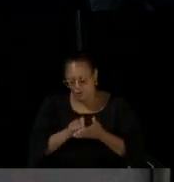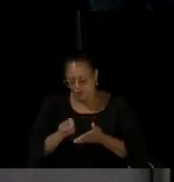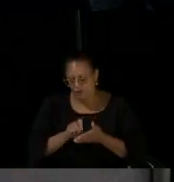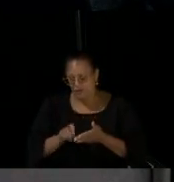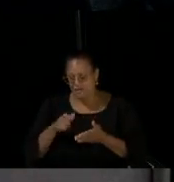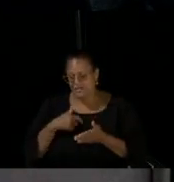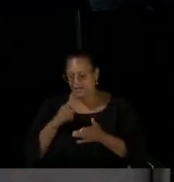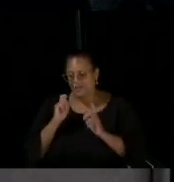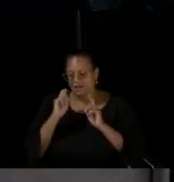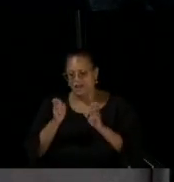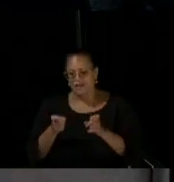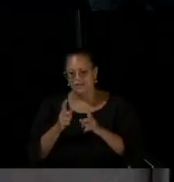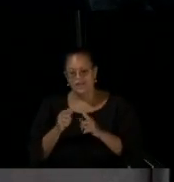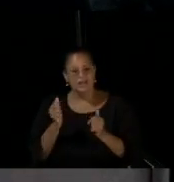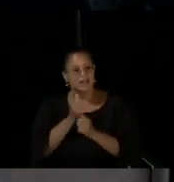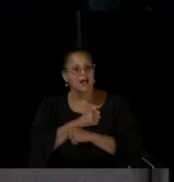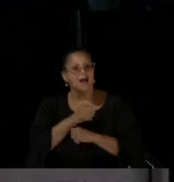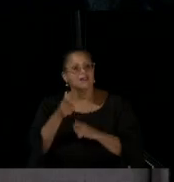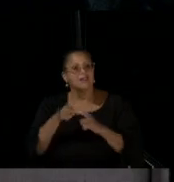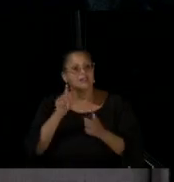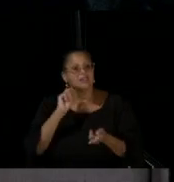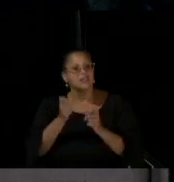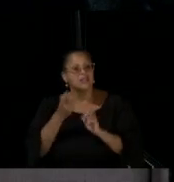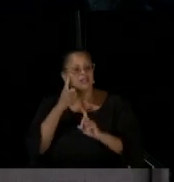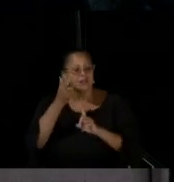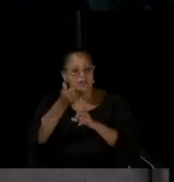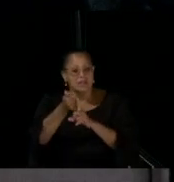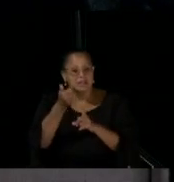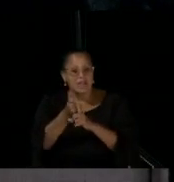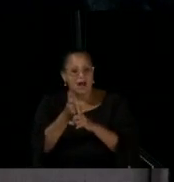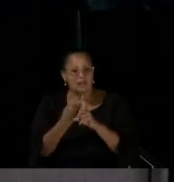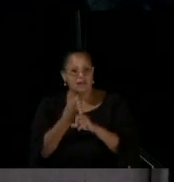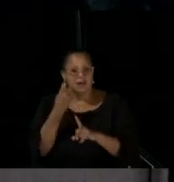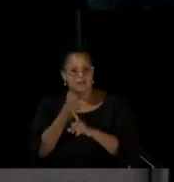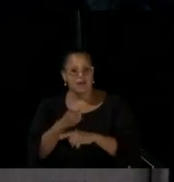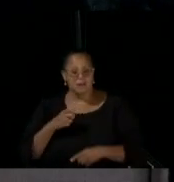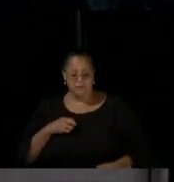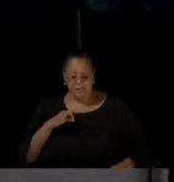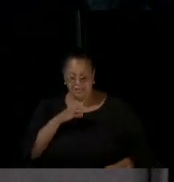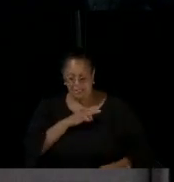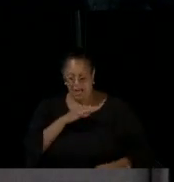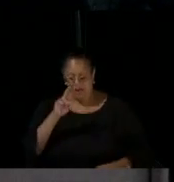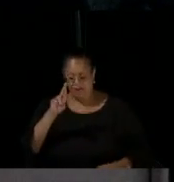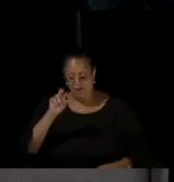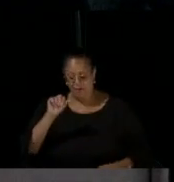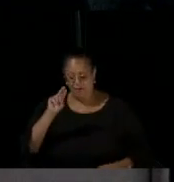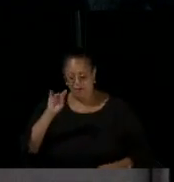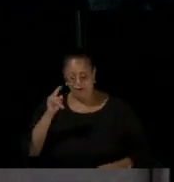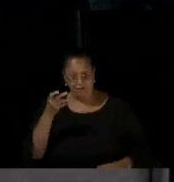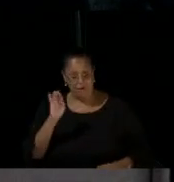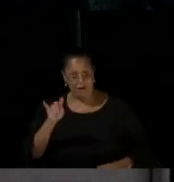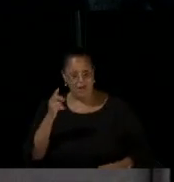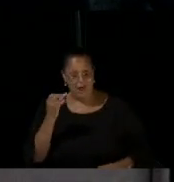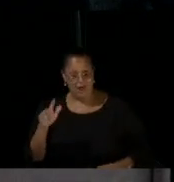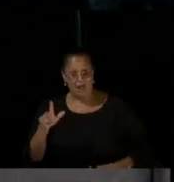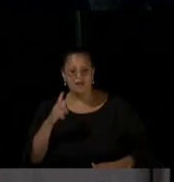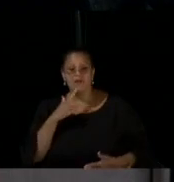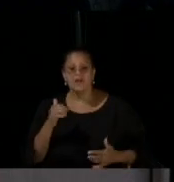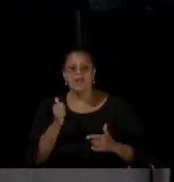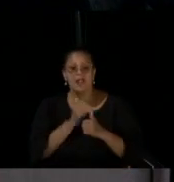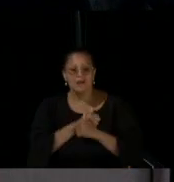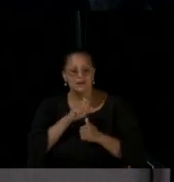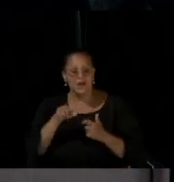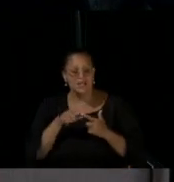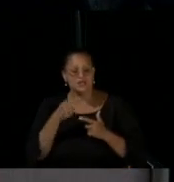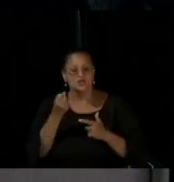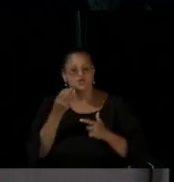to the world and to yourself. On behalf of the staff of River Hill, we love you and we are so excited